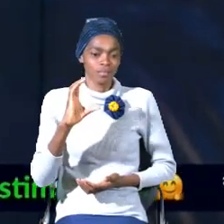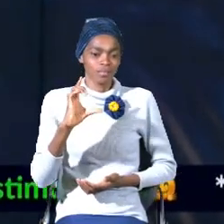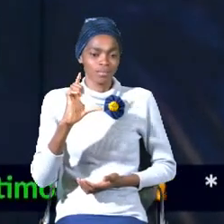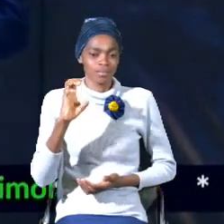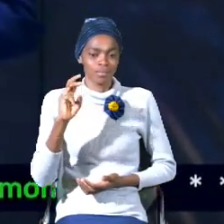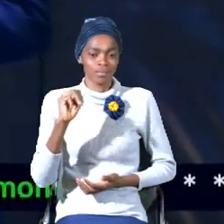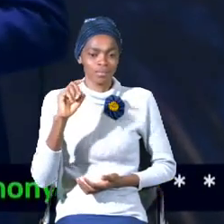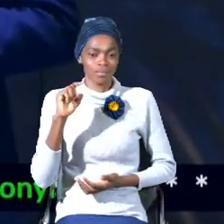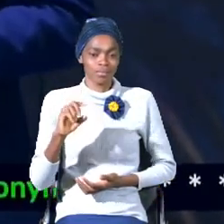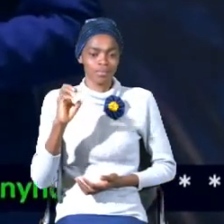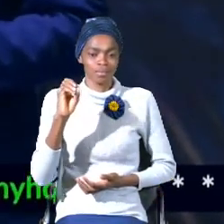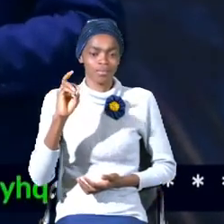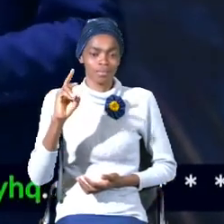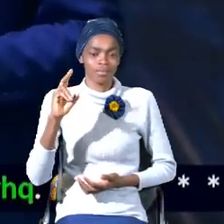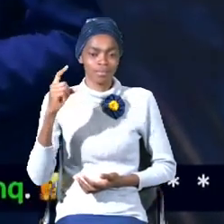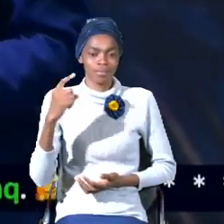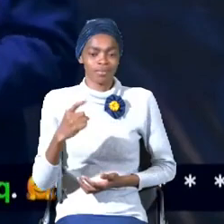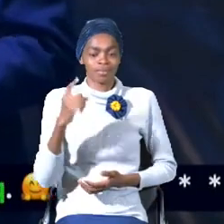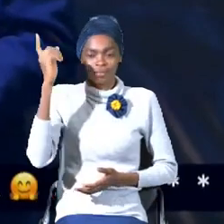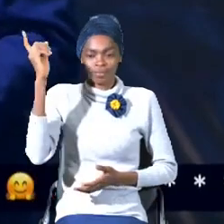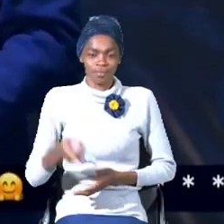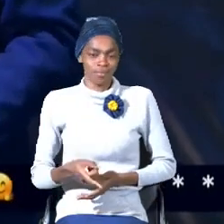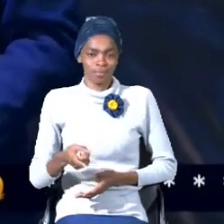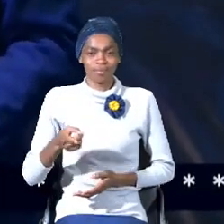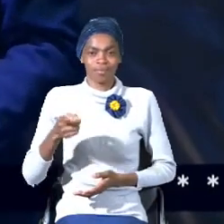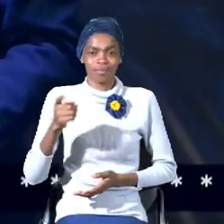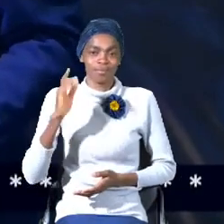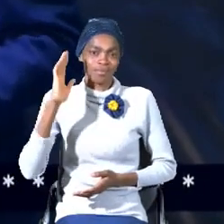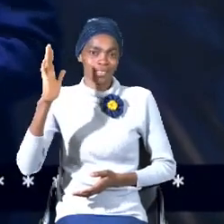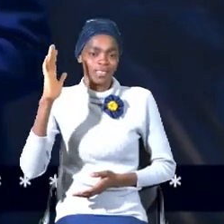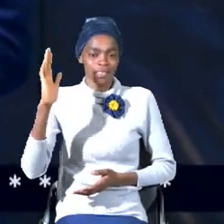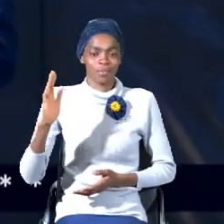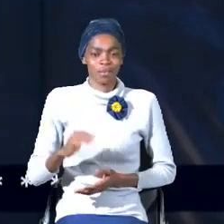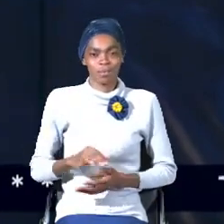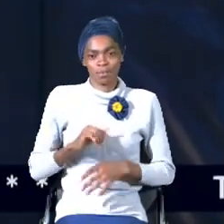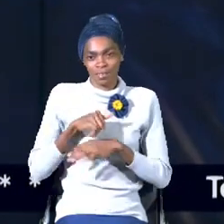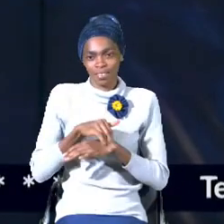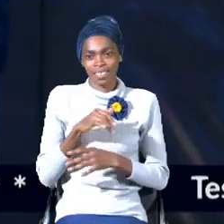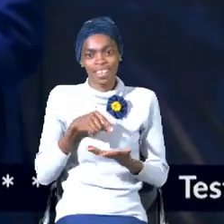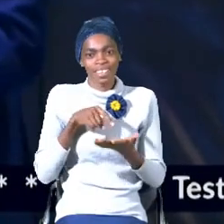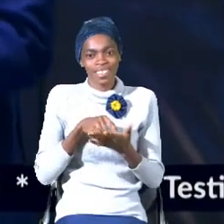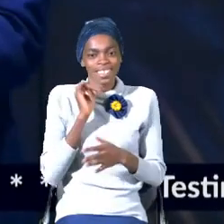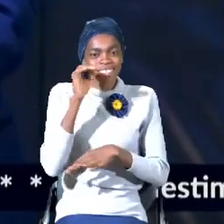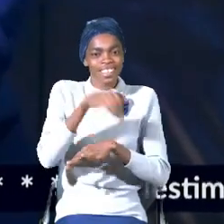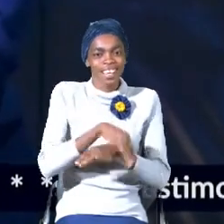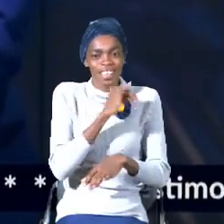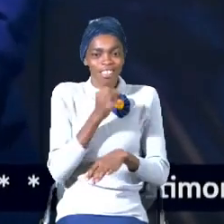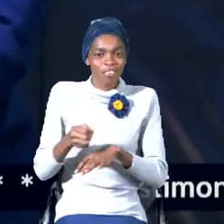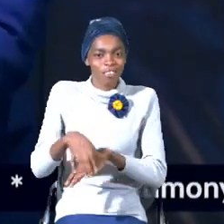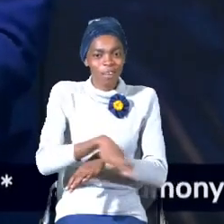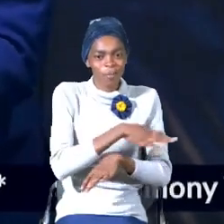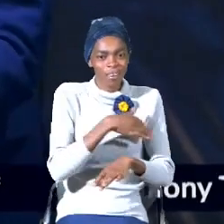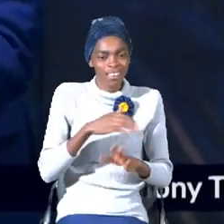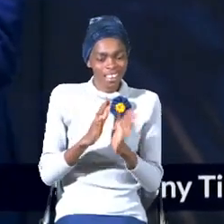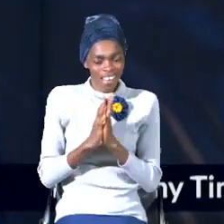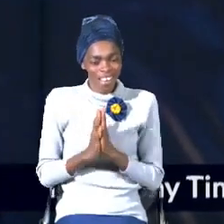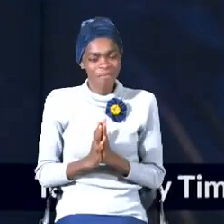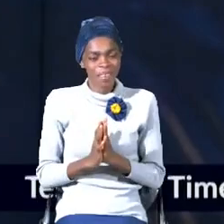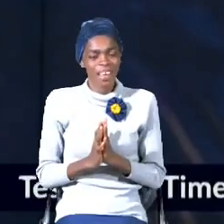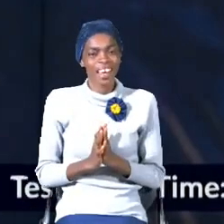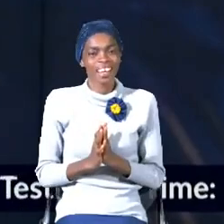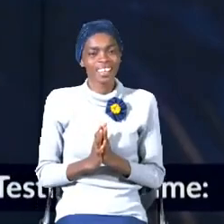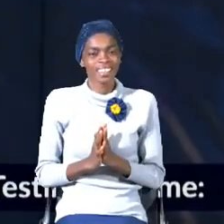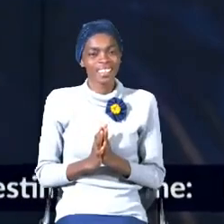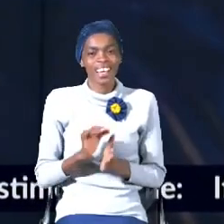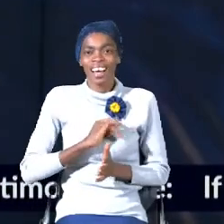dclm.org/testimony. This is the night of impact. I said this is the night of impact. I